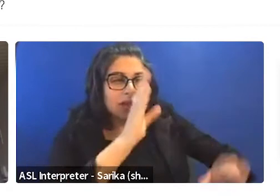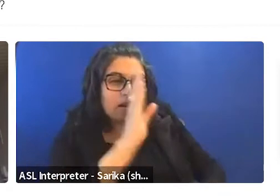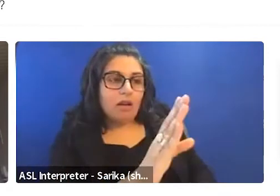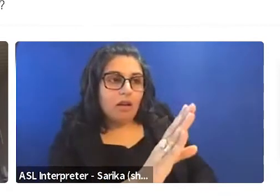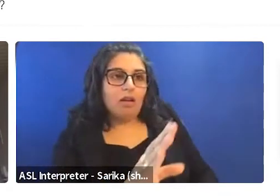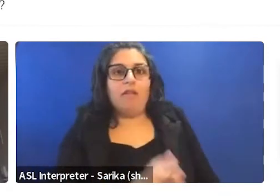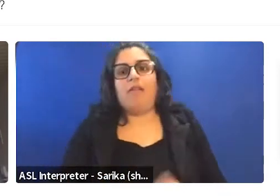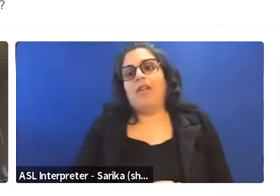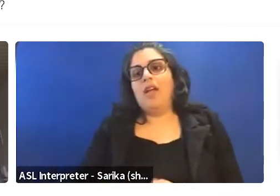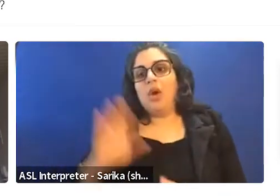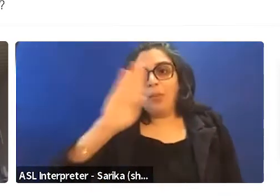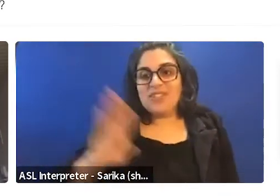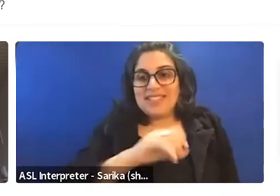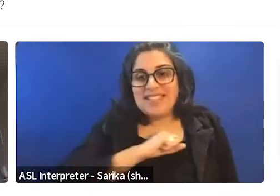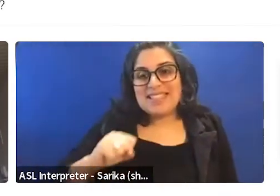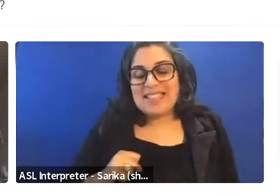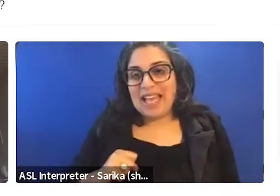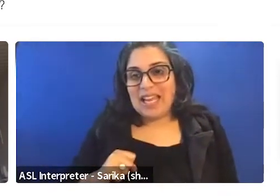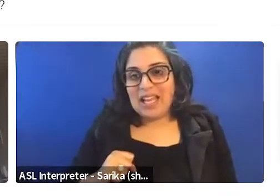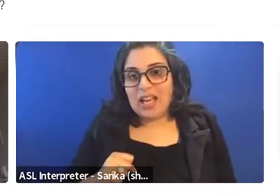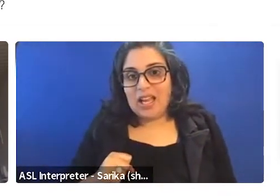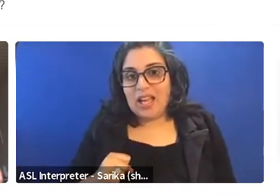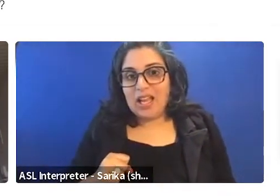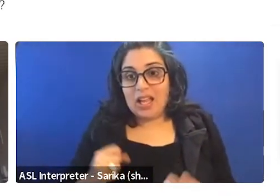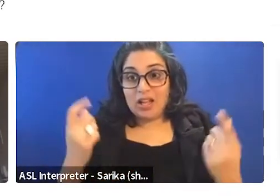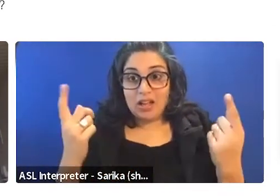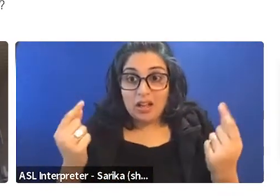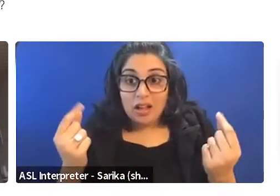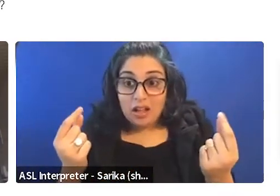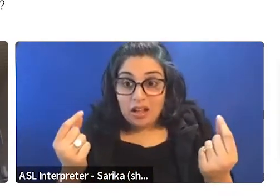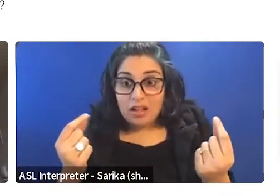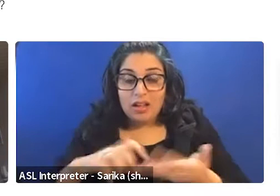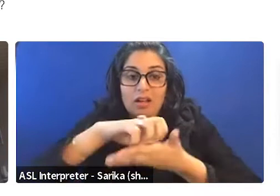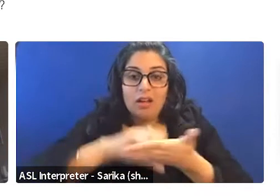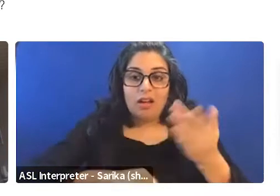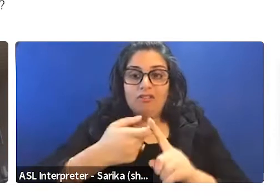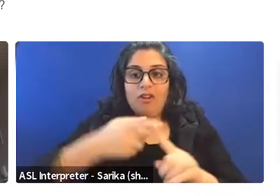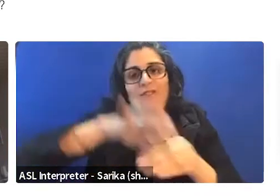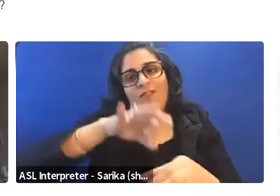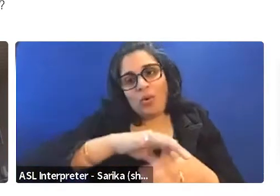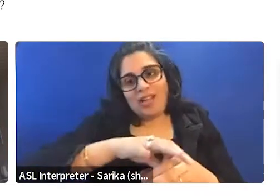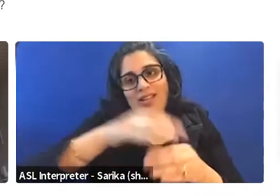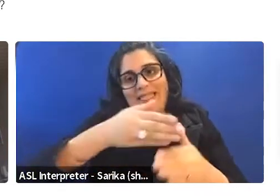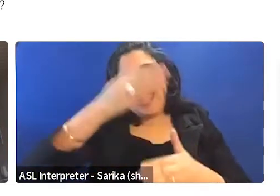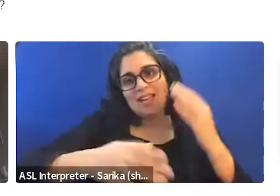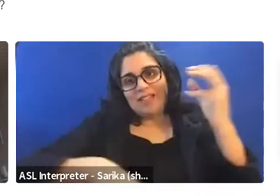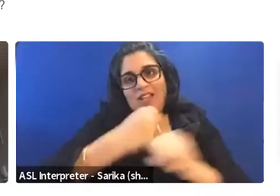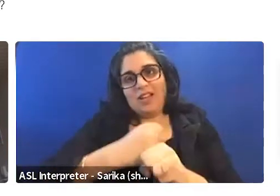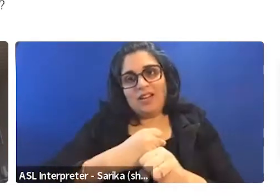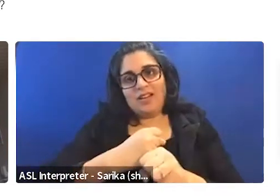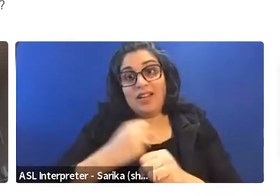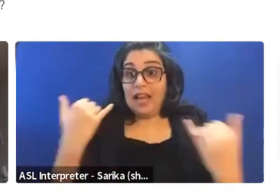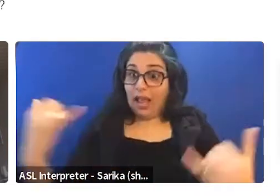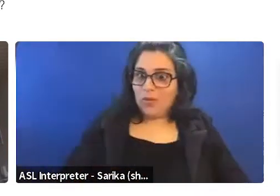House or the Brazilian Senate. Any work, they took it out of the voting roll at the end of the year. Now it's all back,